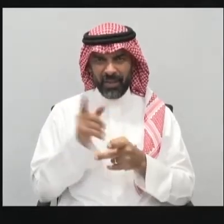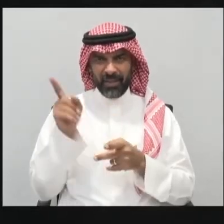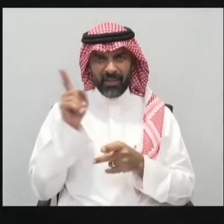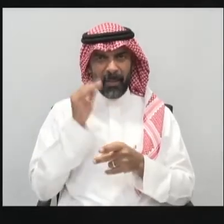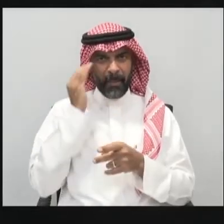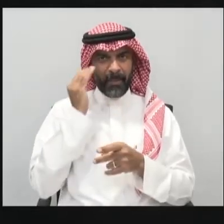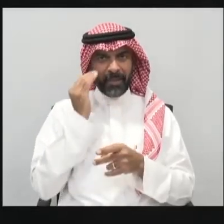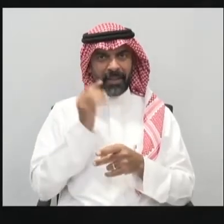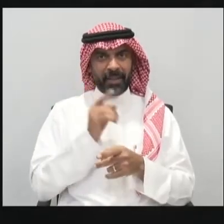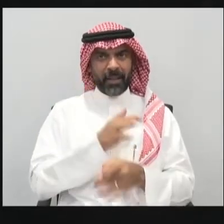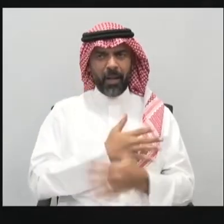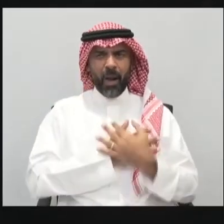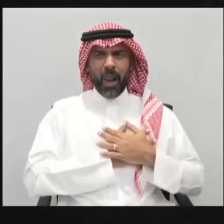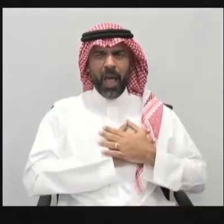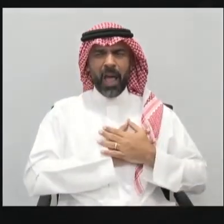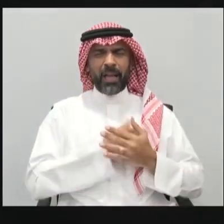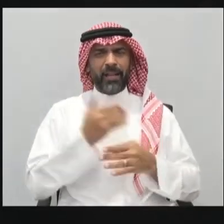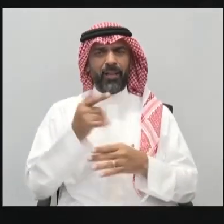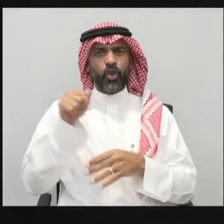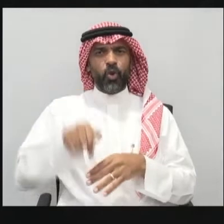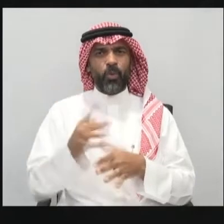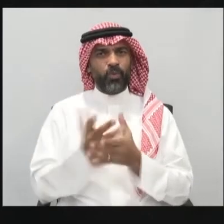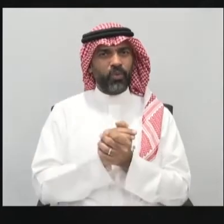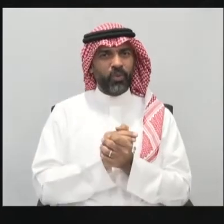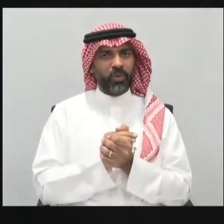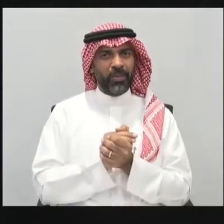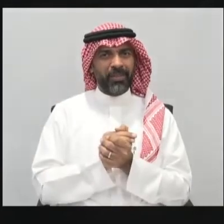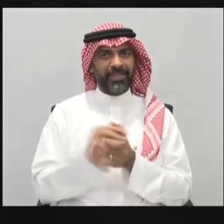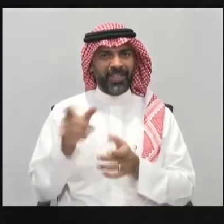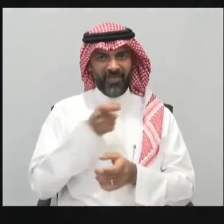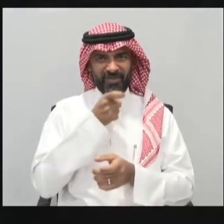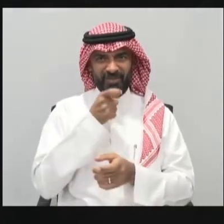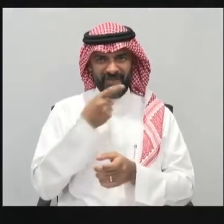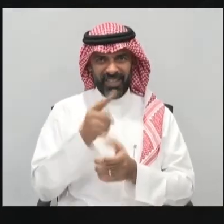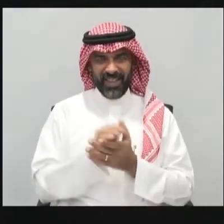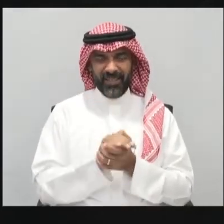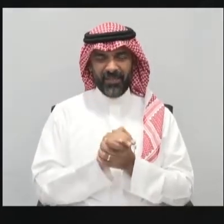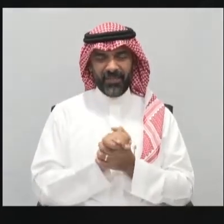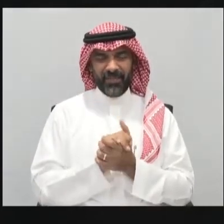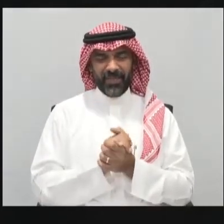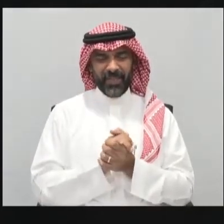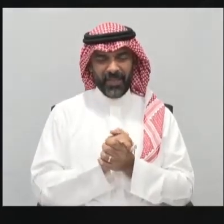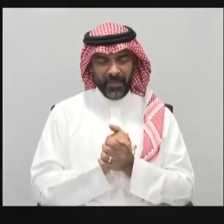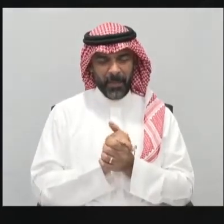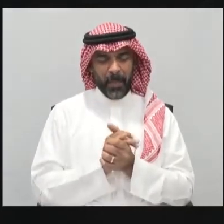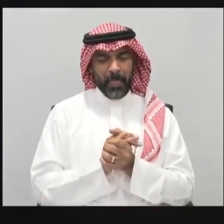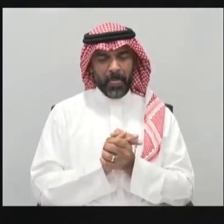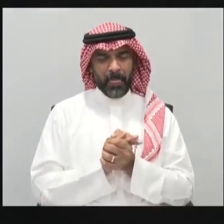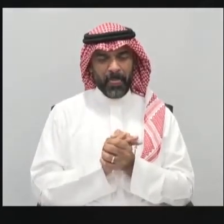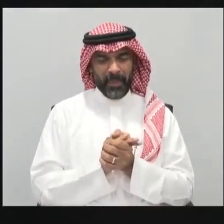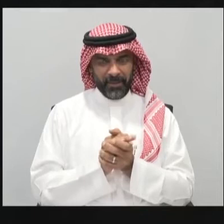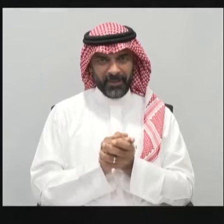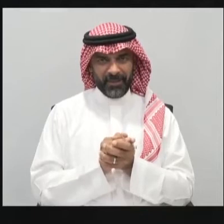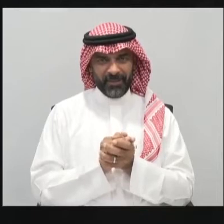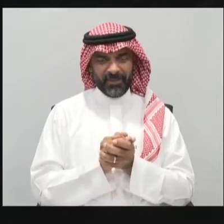She likes Friday. Excellent. I'm guessing every Friday she goes and visits her cousins,